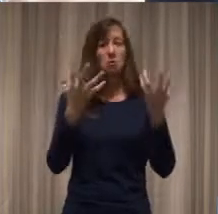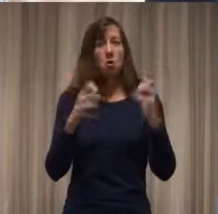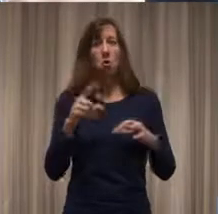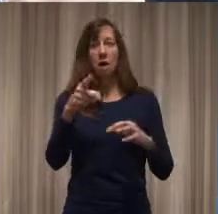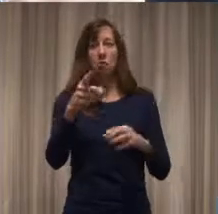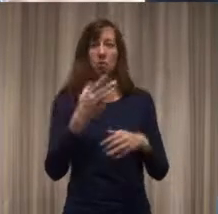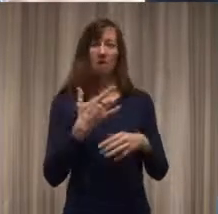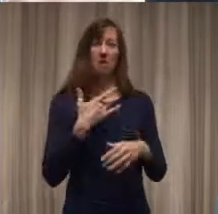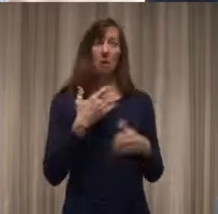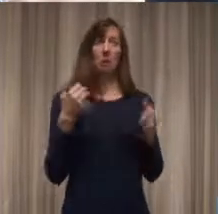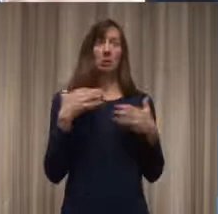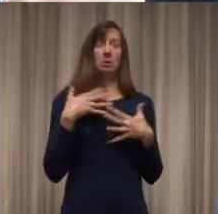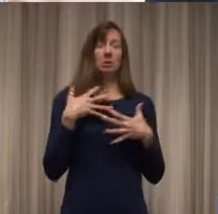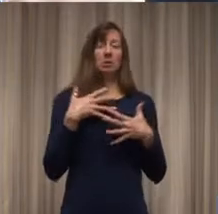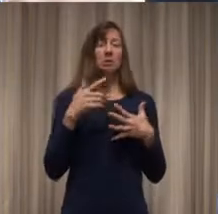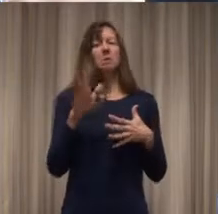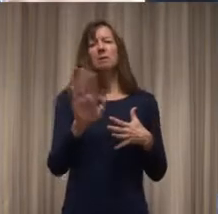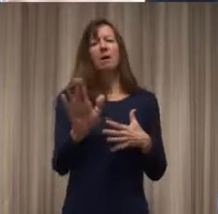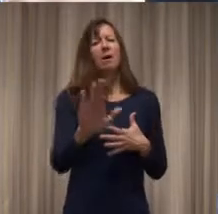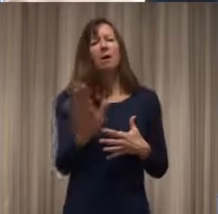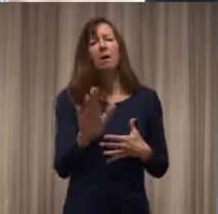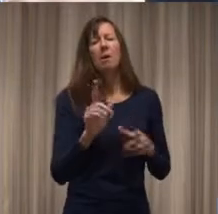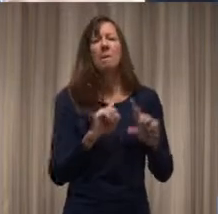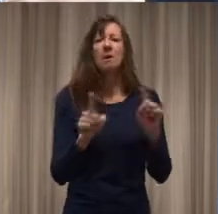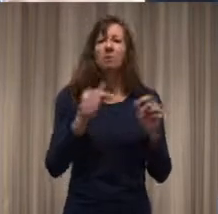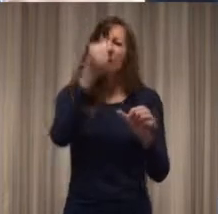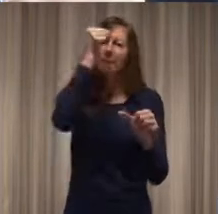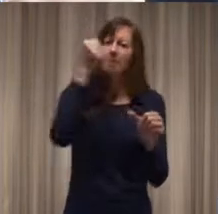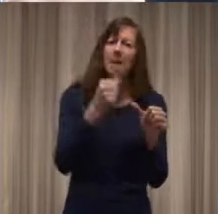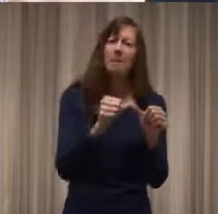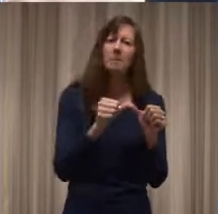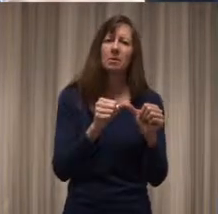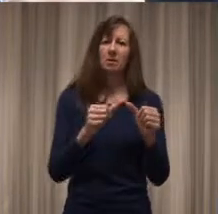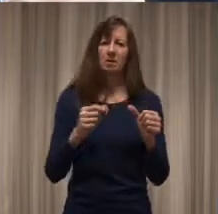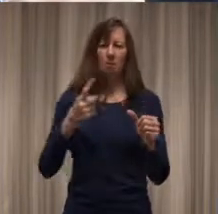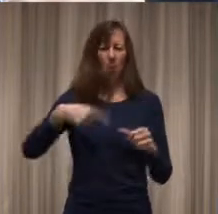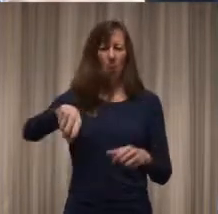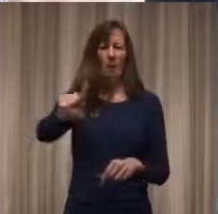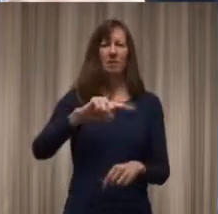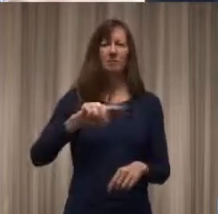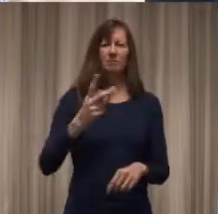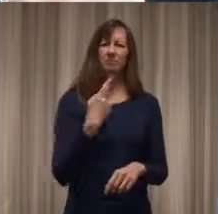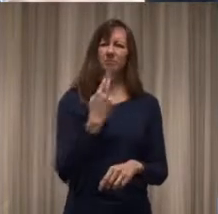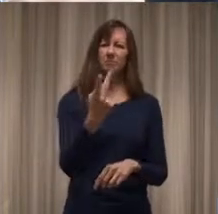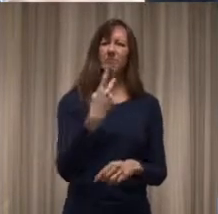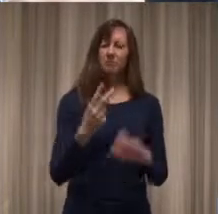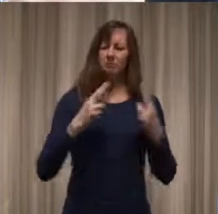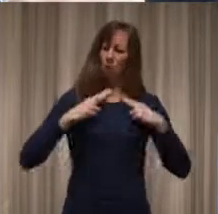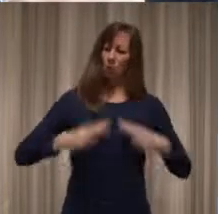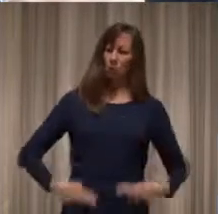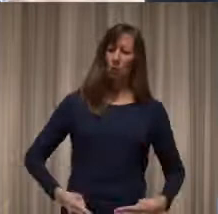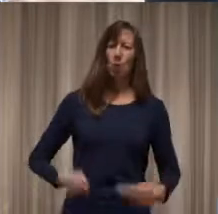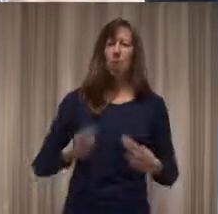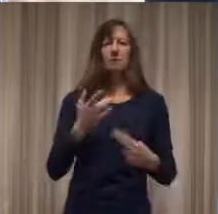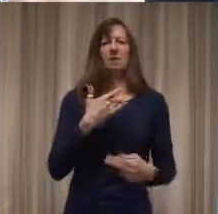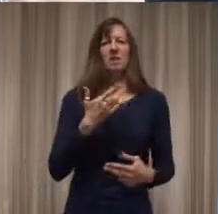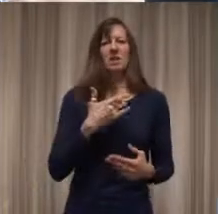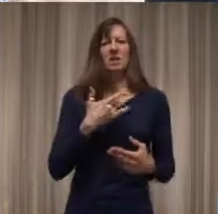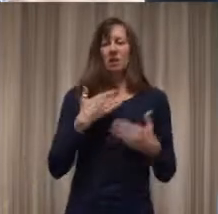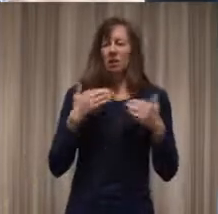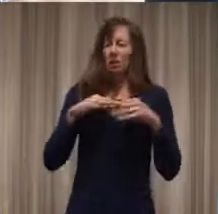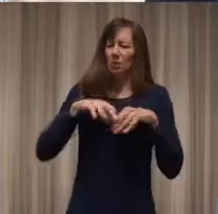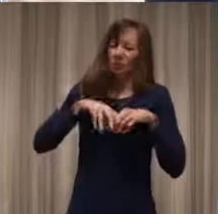of the situation that we're in, and that we don't lose that through just seeing this